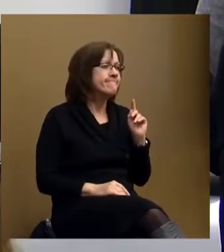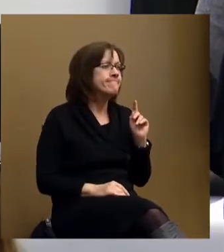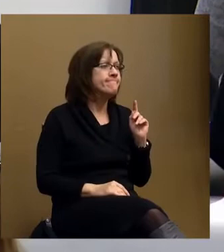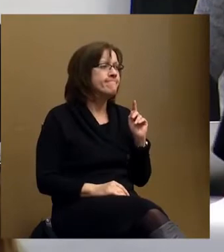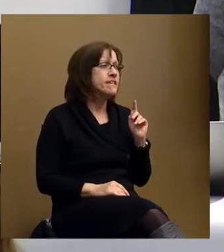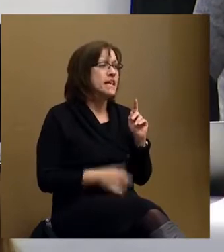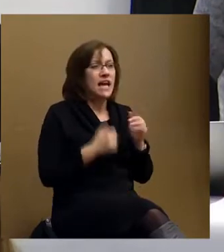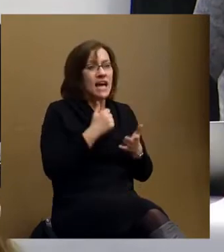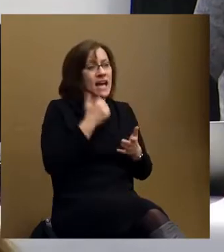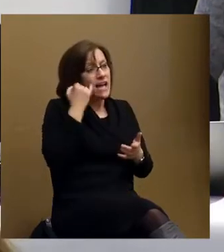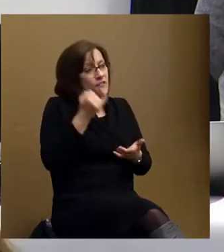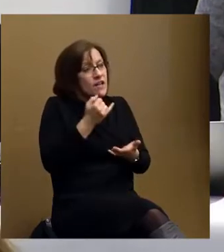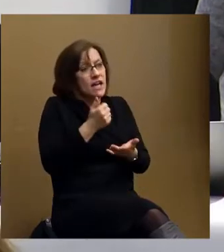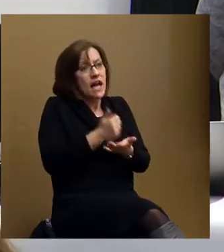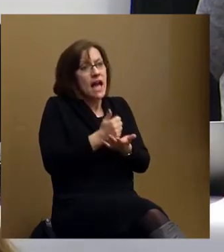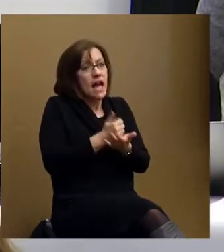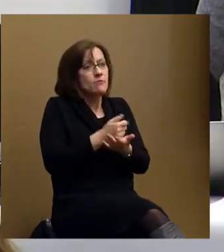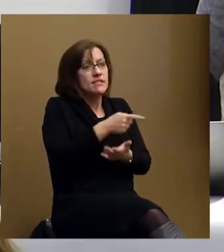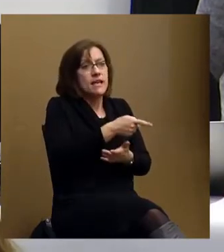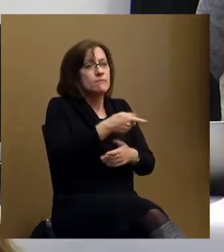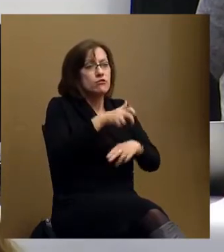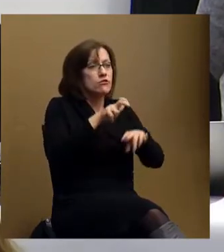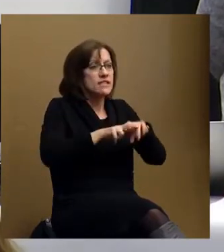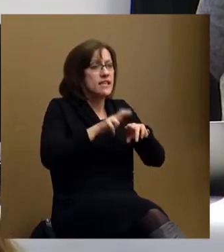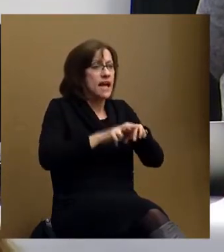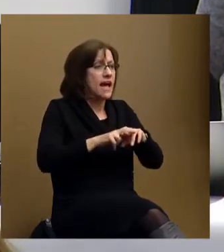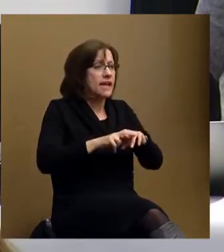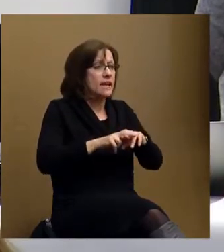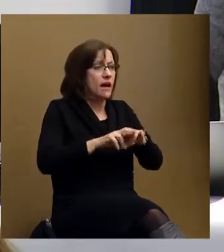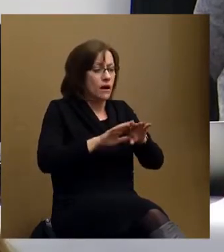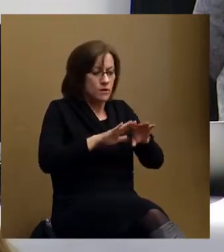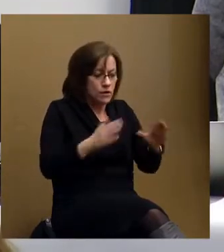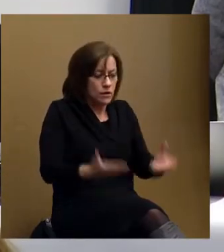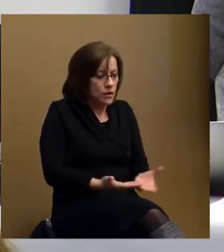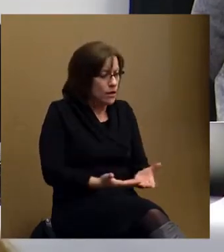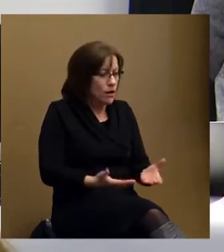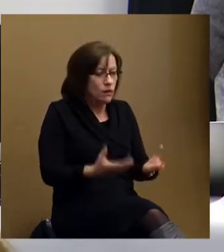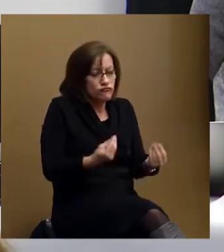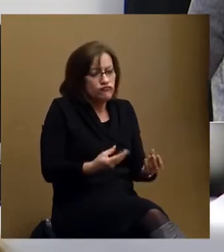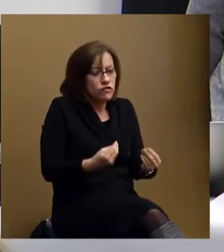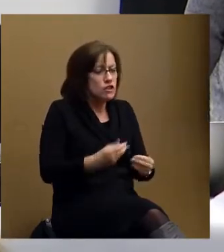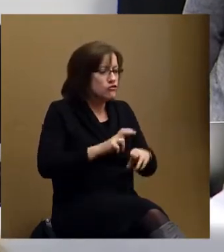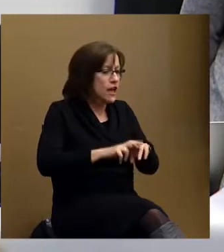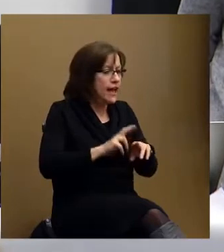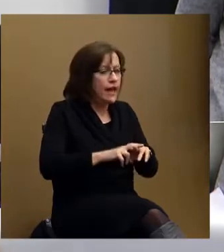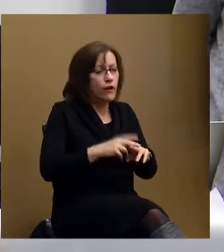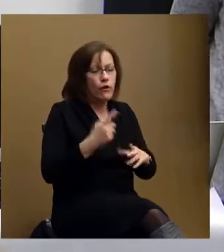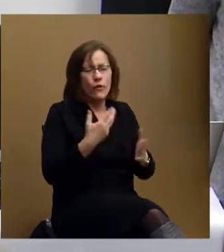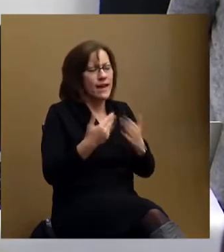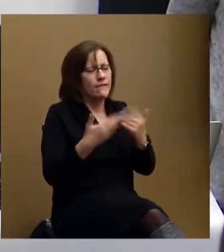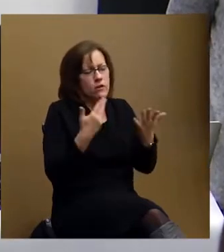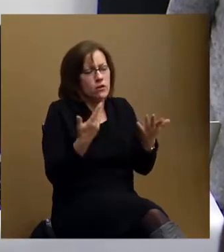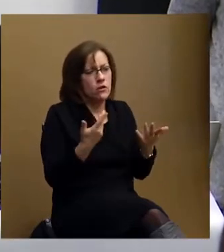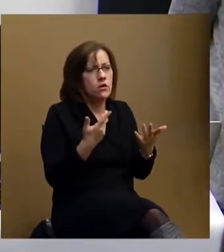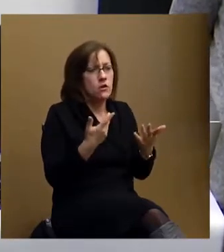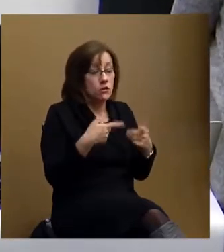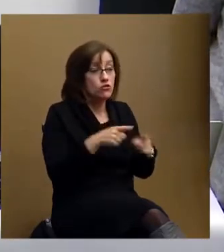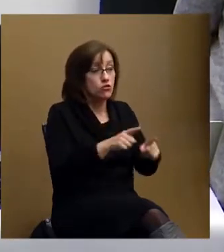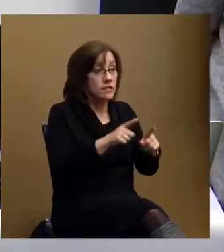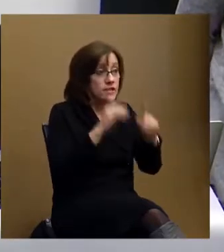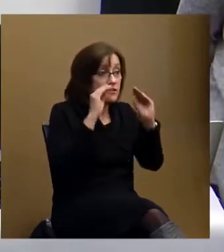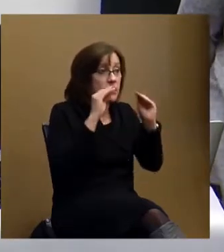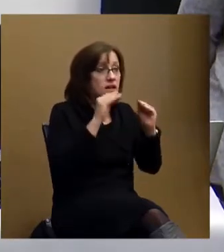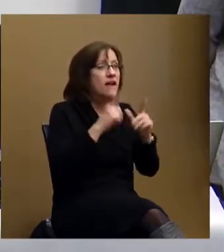sit on a ball chair or to sit on a pill chair or something like that, that it's with them